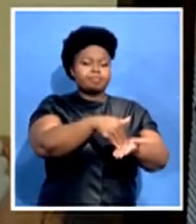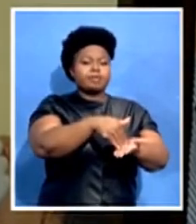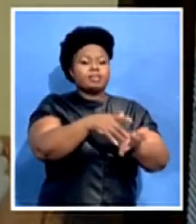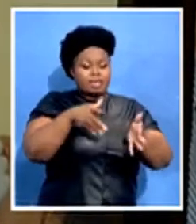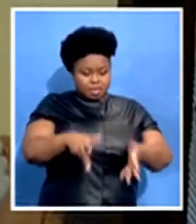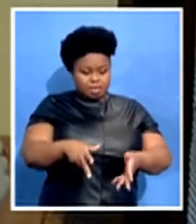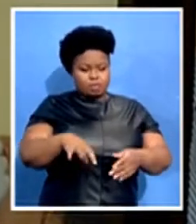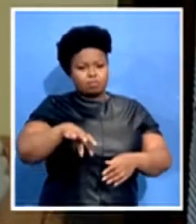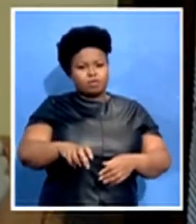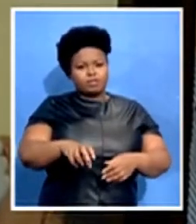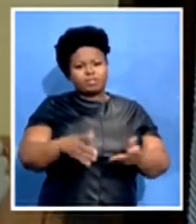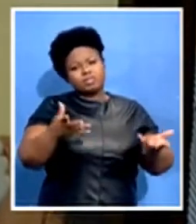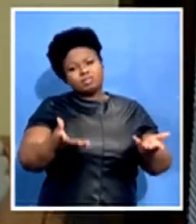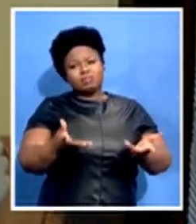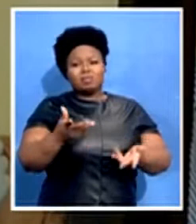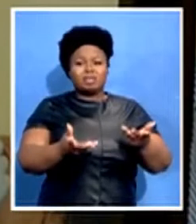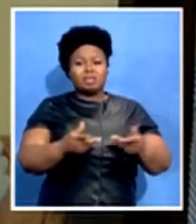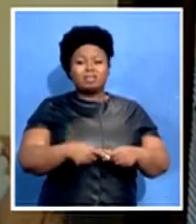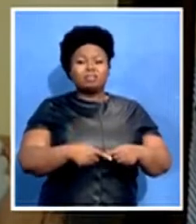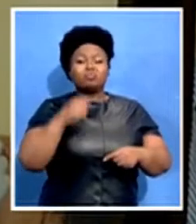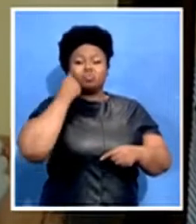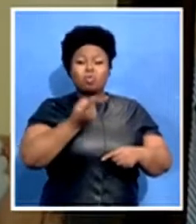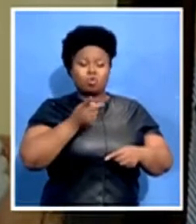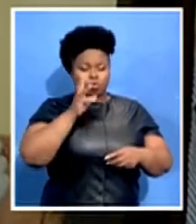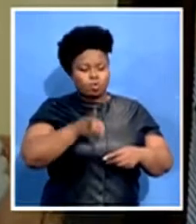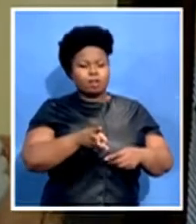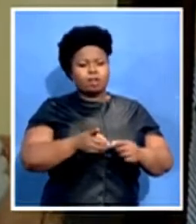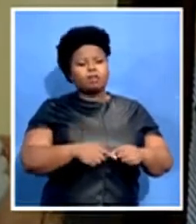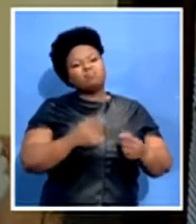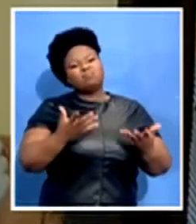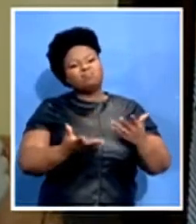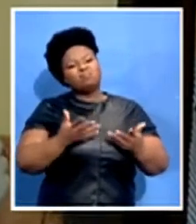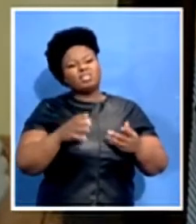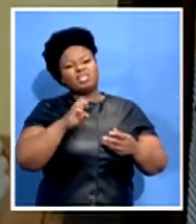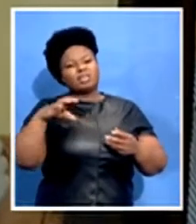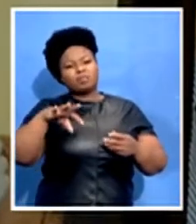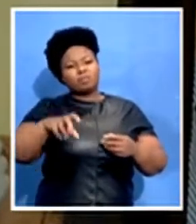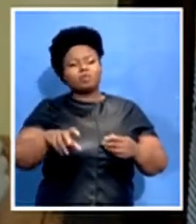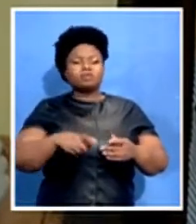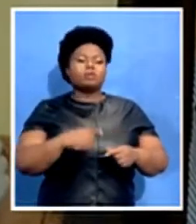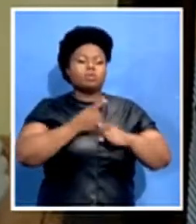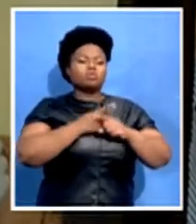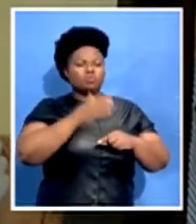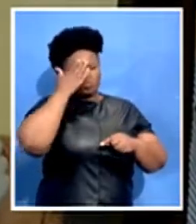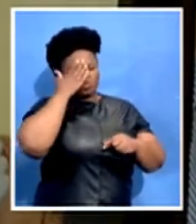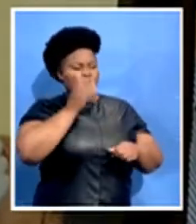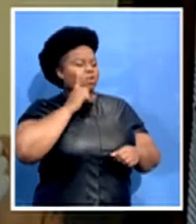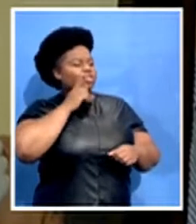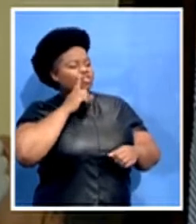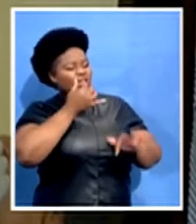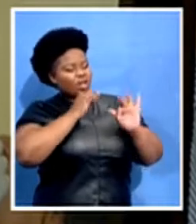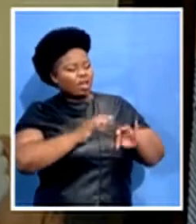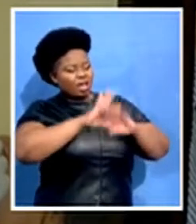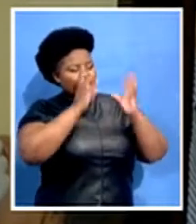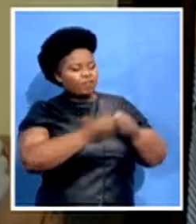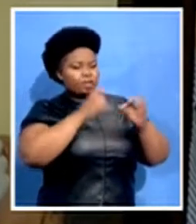tomorrow. And after that, the vaccine will have to undergo all the quality controls and meet the regulations of the